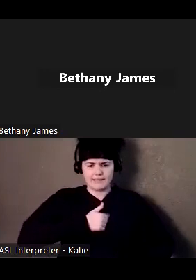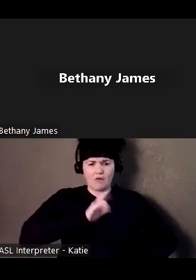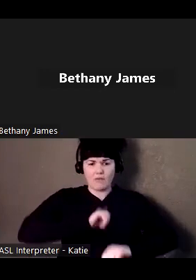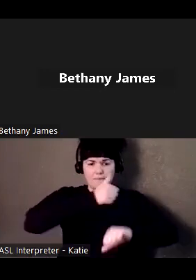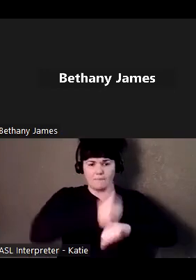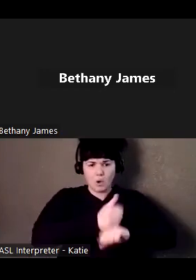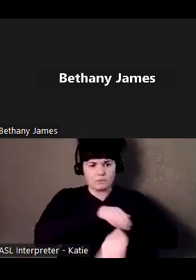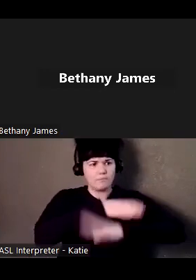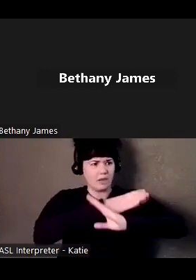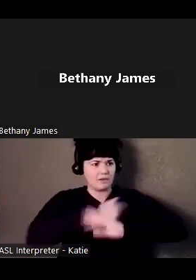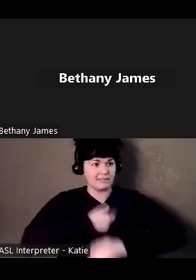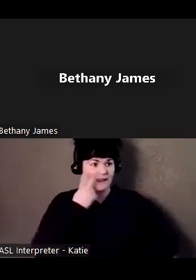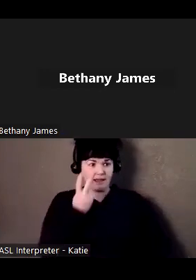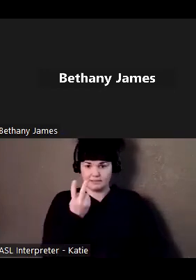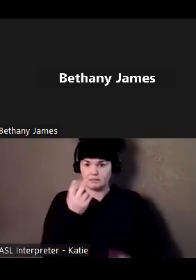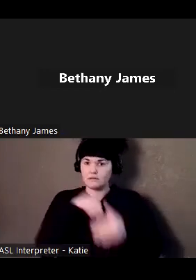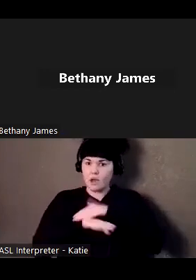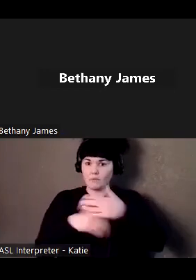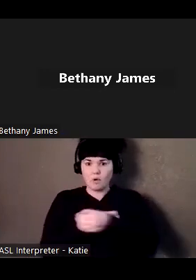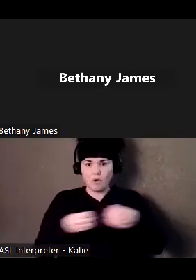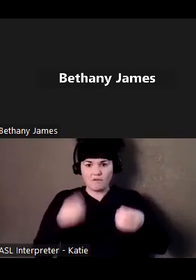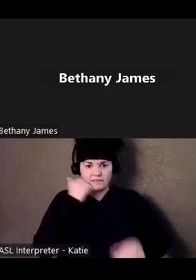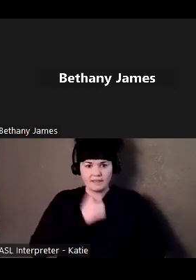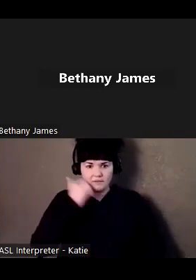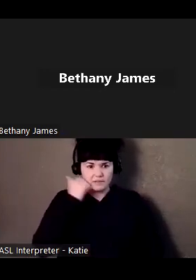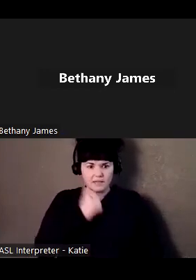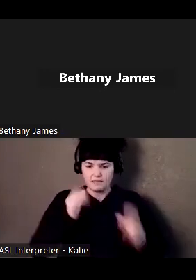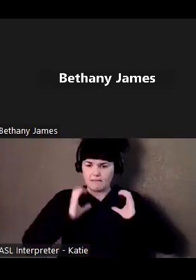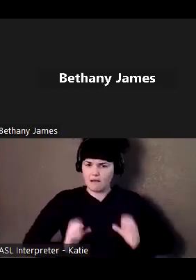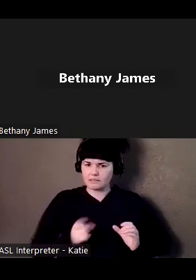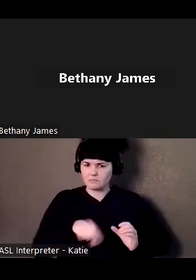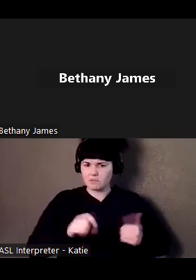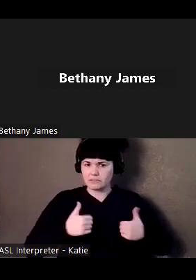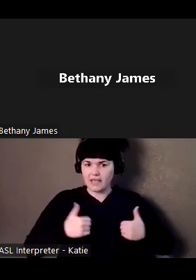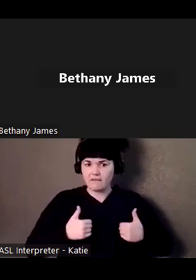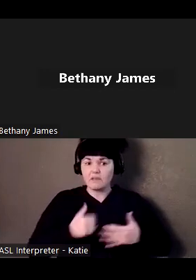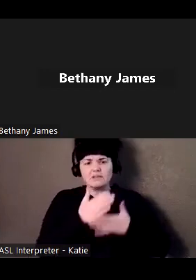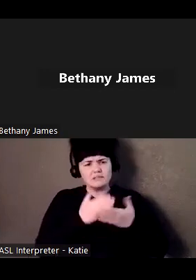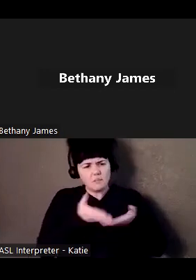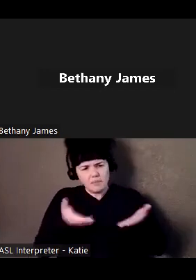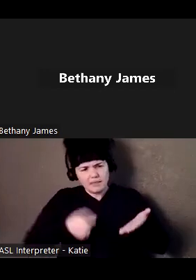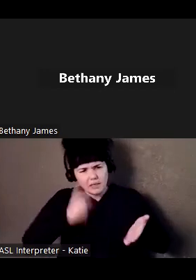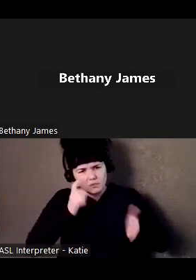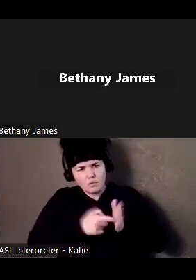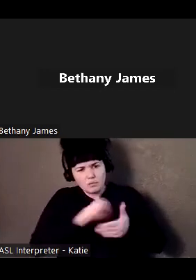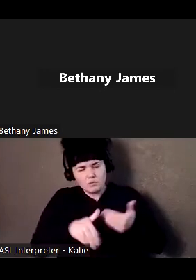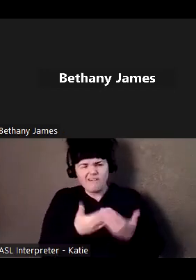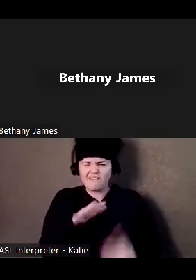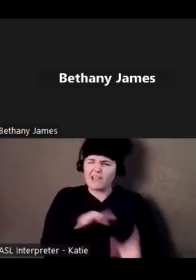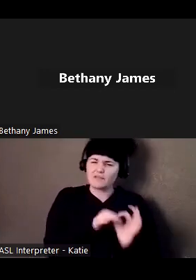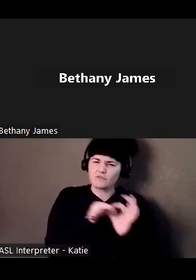my office every day with my customers? And some of the themes that I was noticing were all kind of related